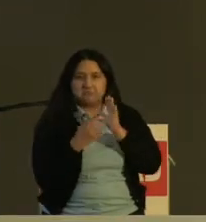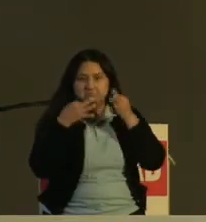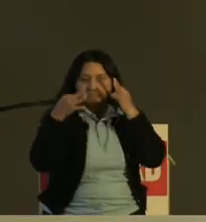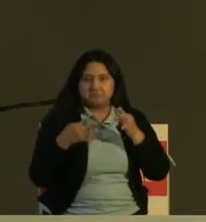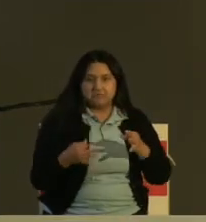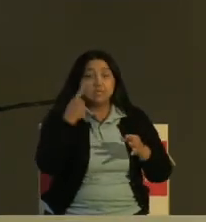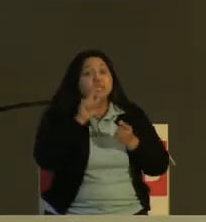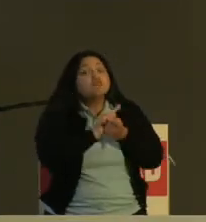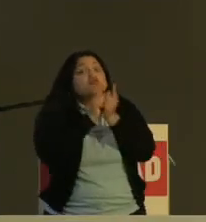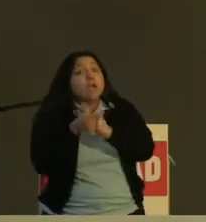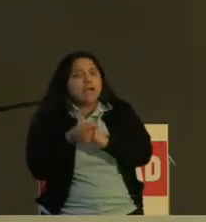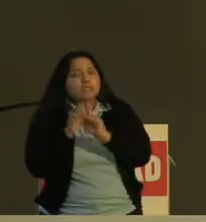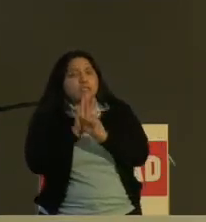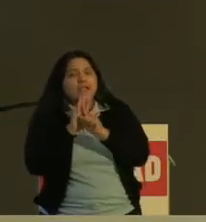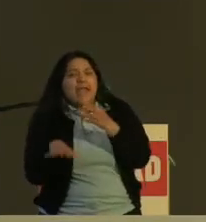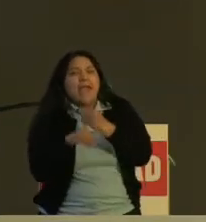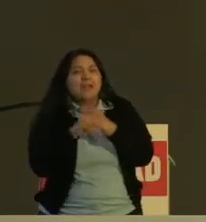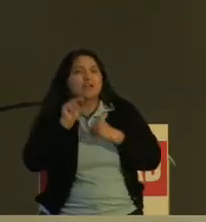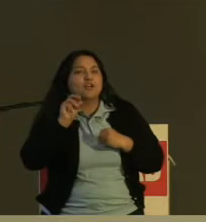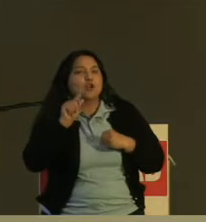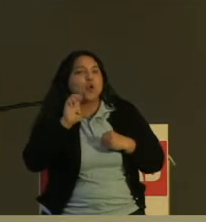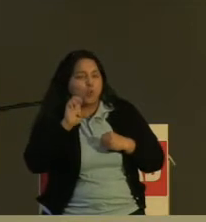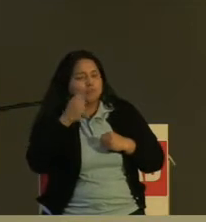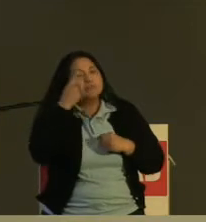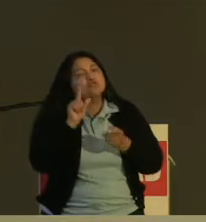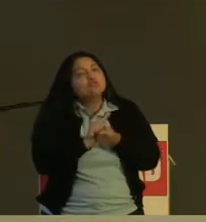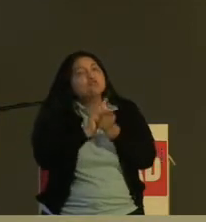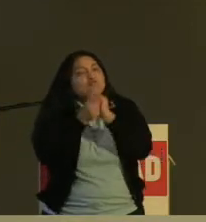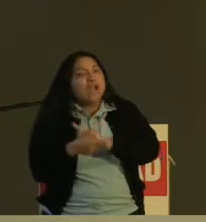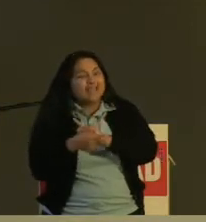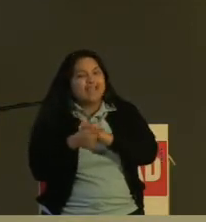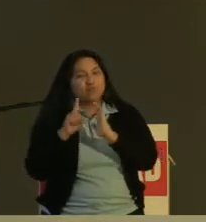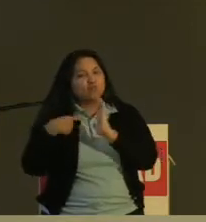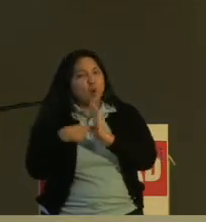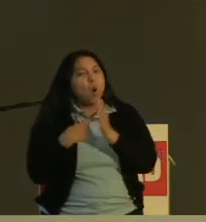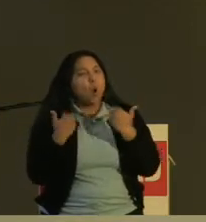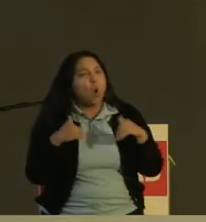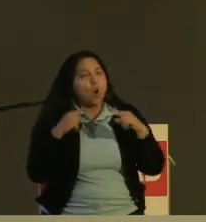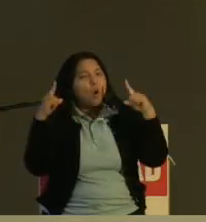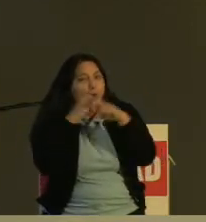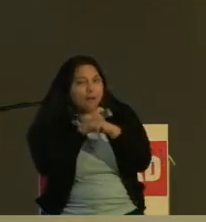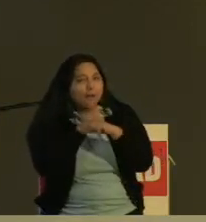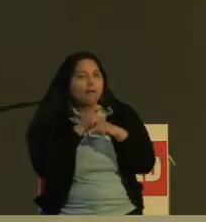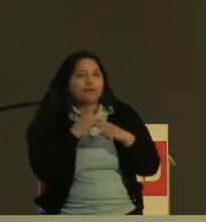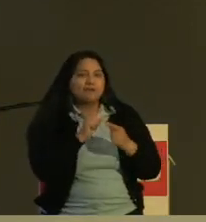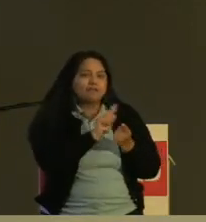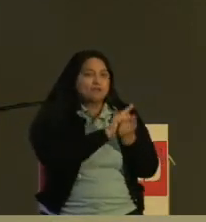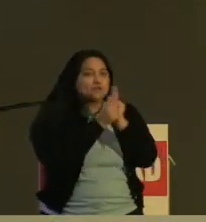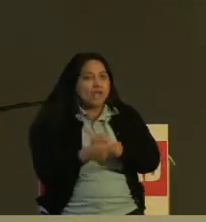a translator's note, and as you know, the role of translators is always complicated. Traduttore,